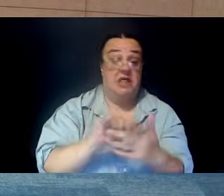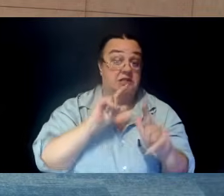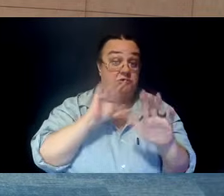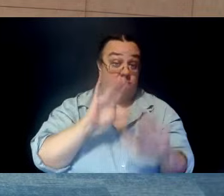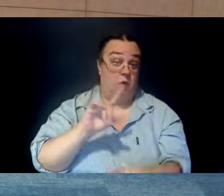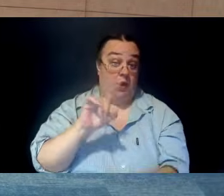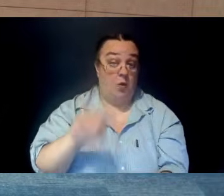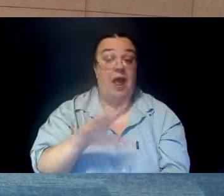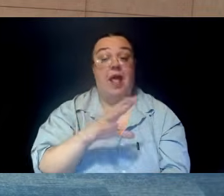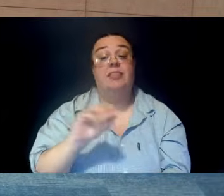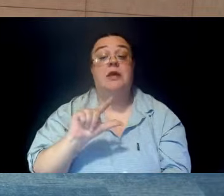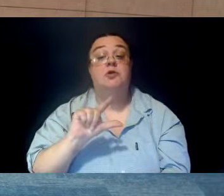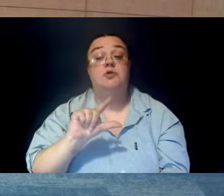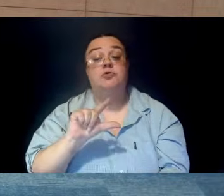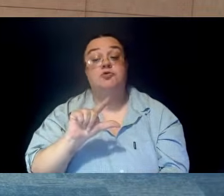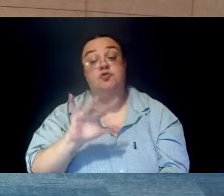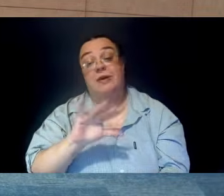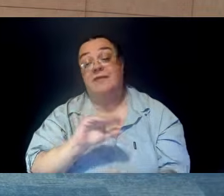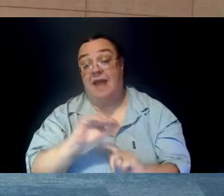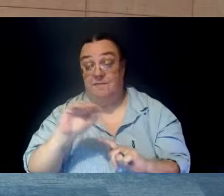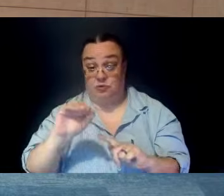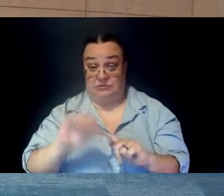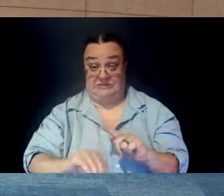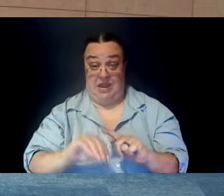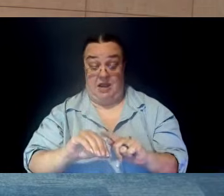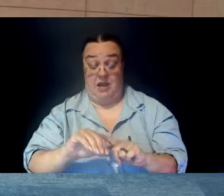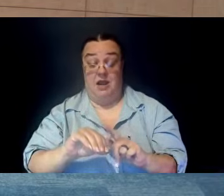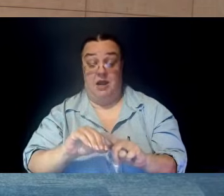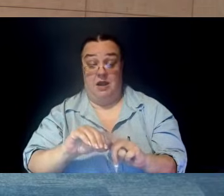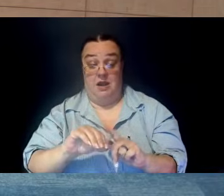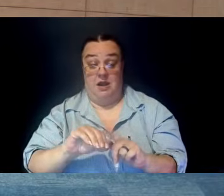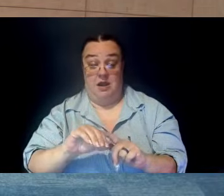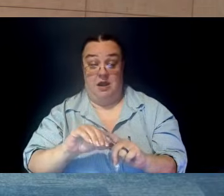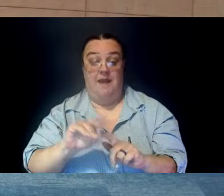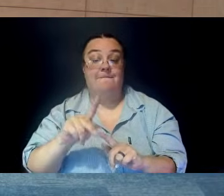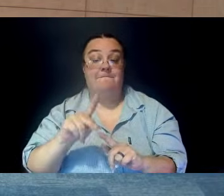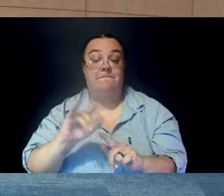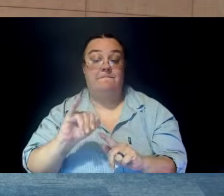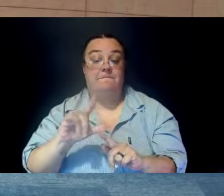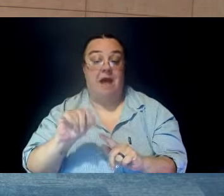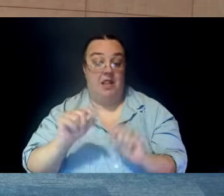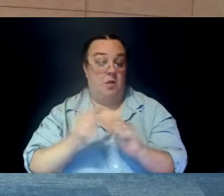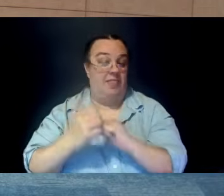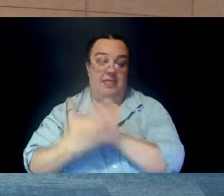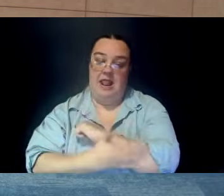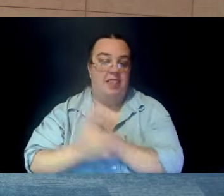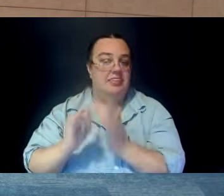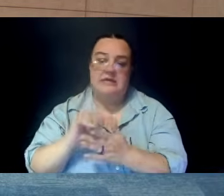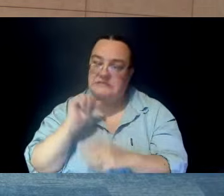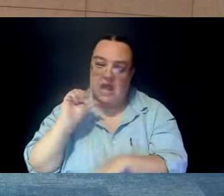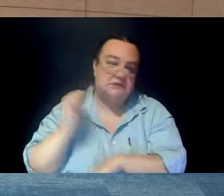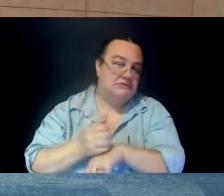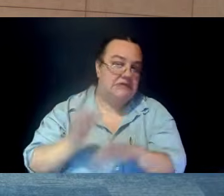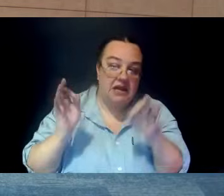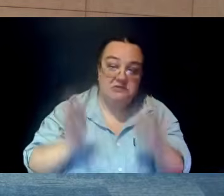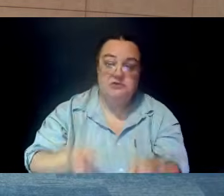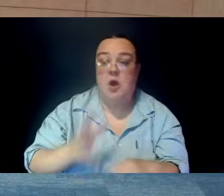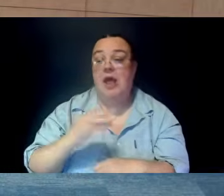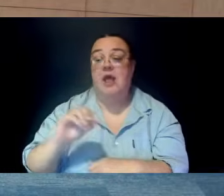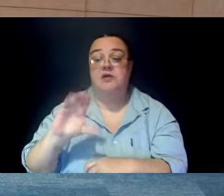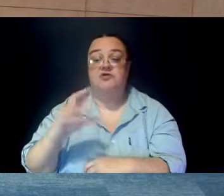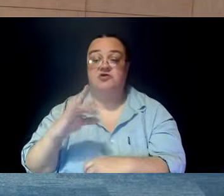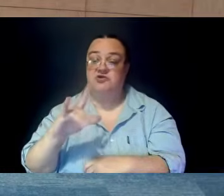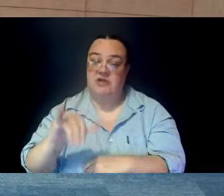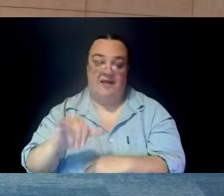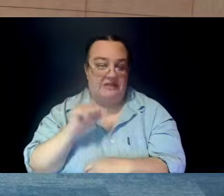the 25% pilot with the county is not set in stone, and Cheverly is not a party to